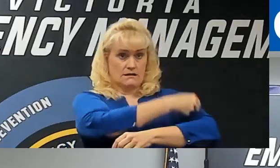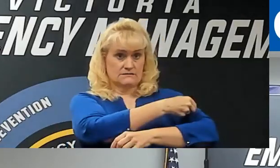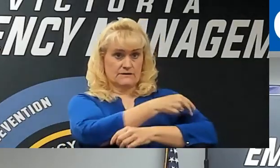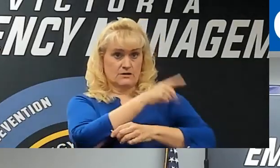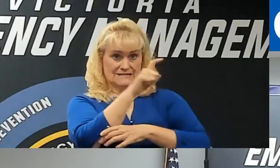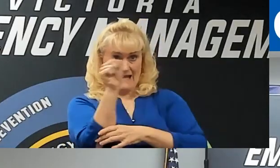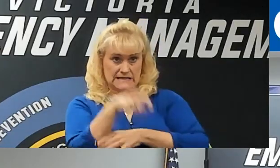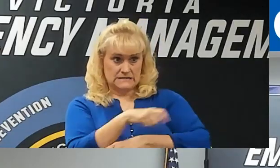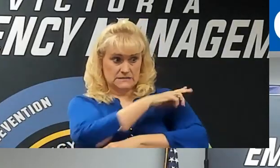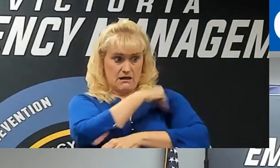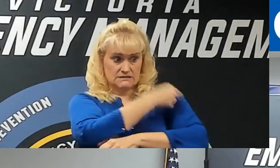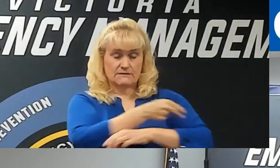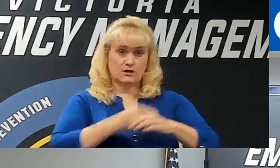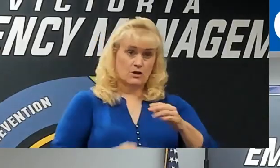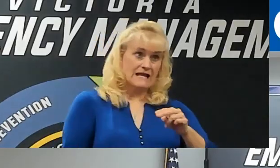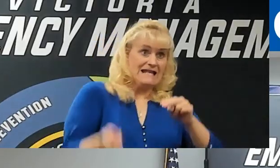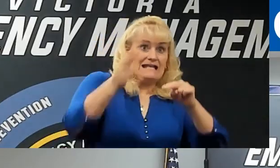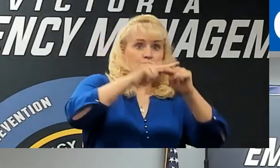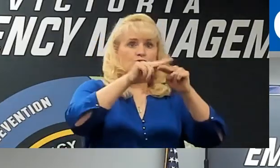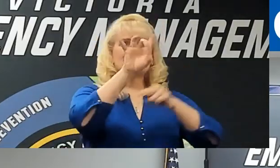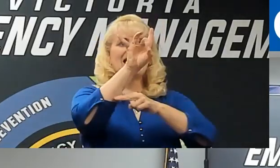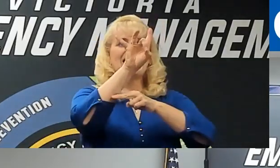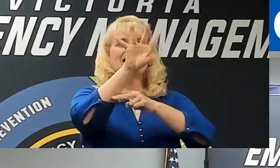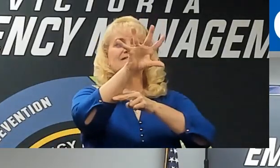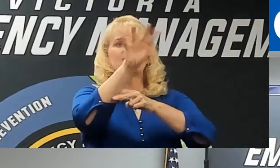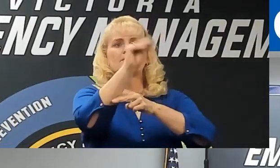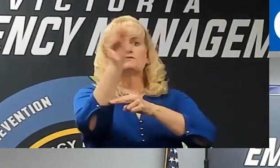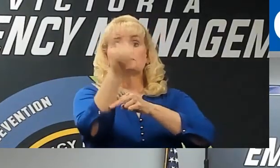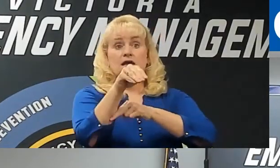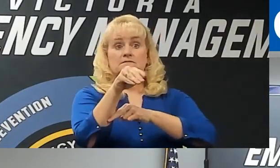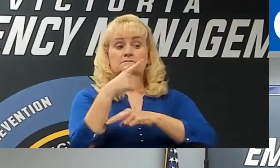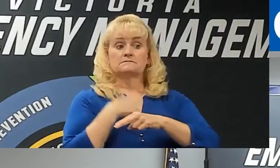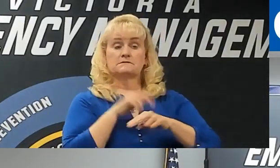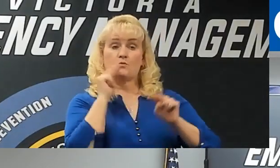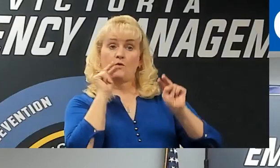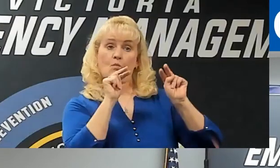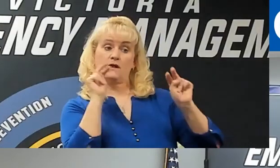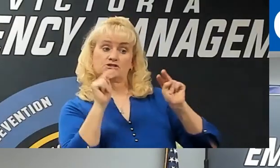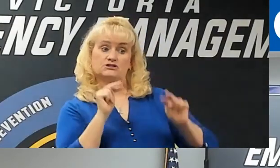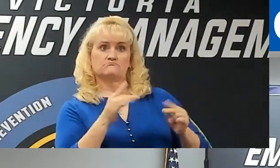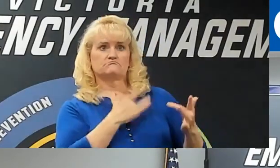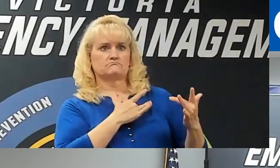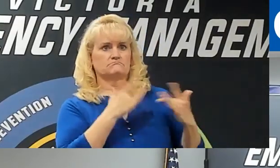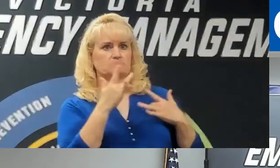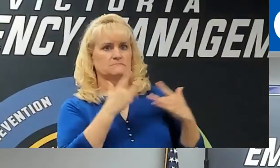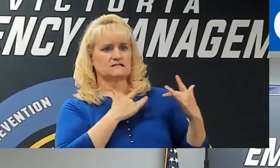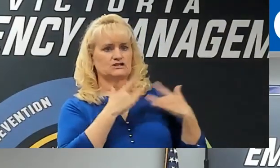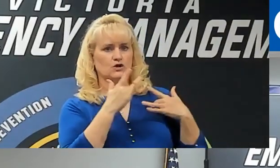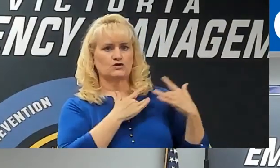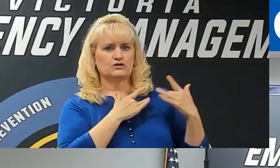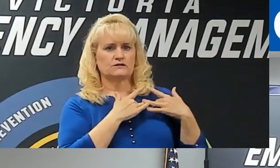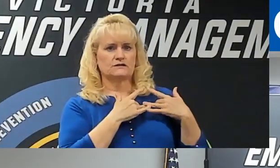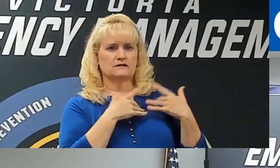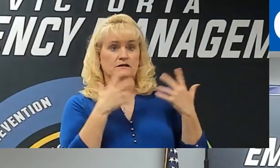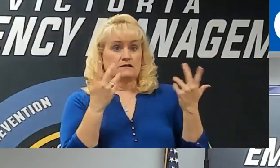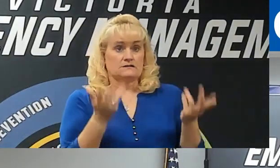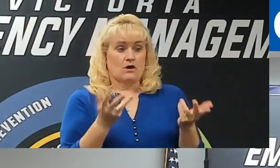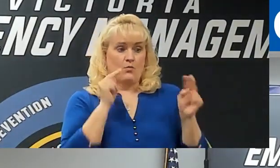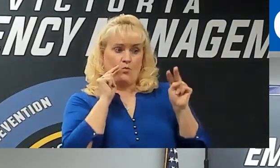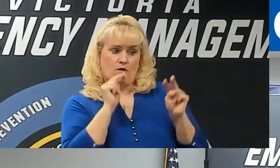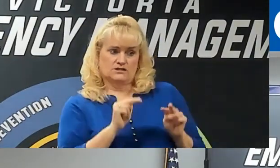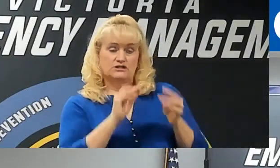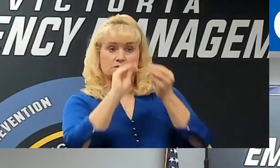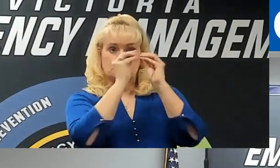about 85%. So that is something that we watch and something that we're concerned about. So we keep watching these numbers. I can tell